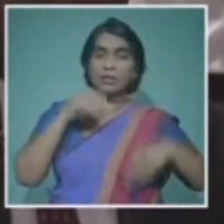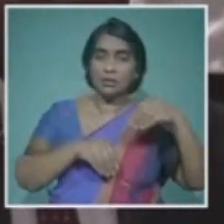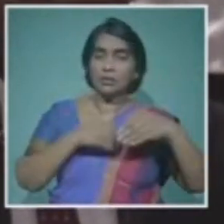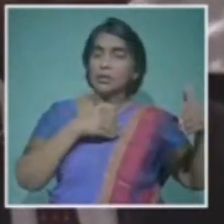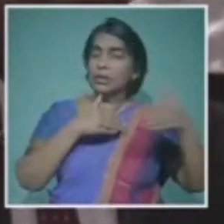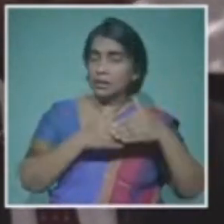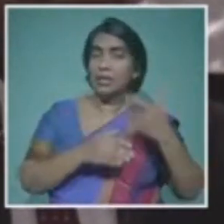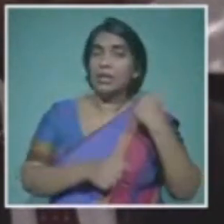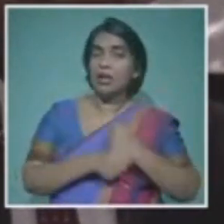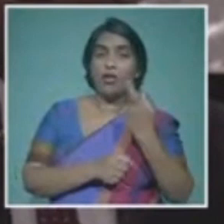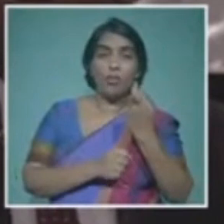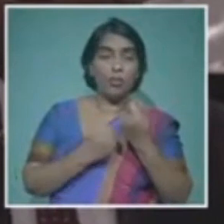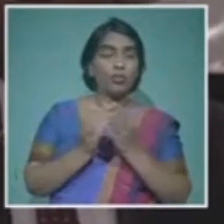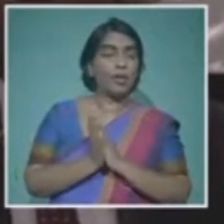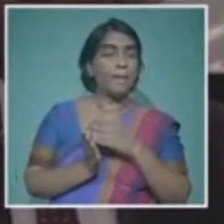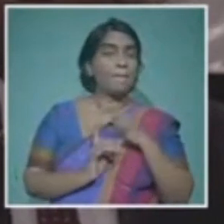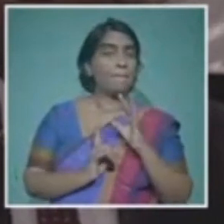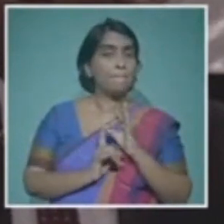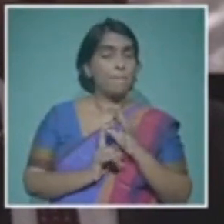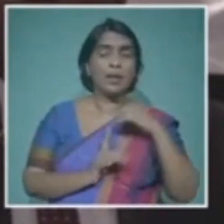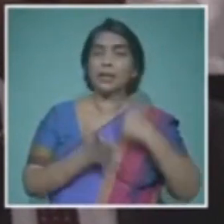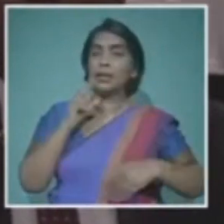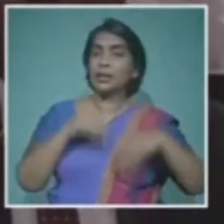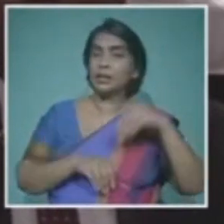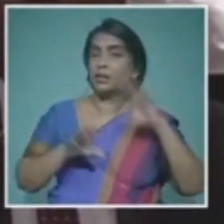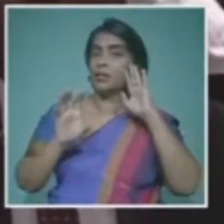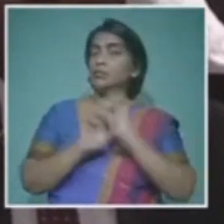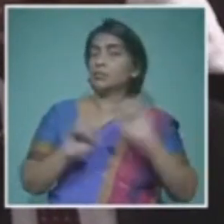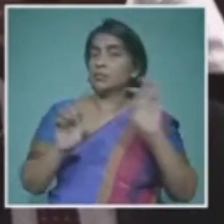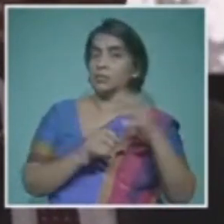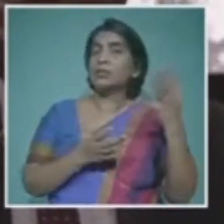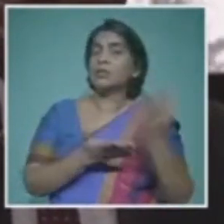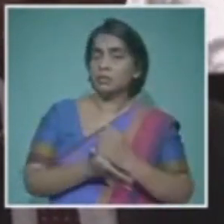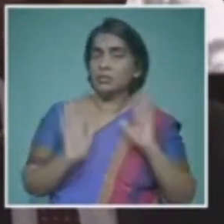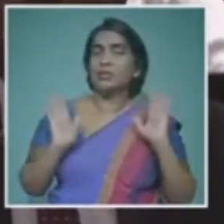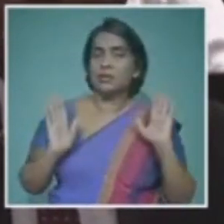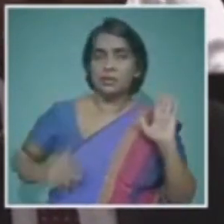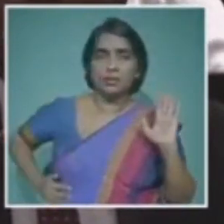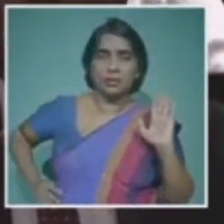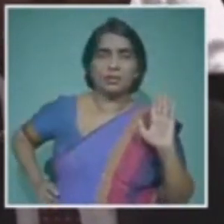Raj Mudal, Tamange Pautgalika, Deshapan, Pracharne, Honorable Member, you have one more minute.